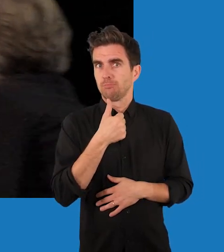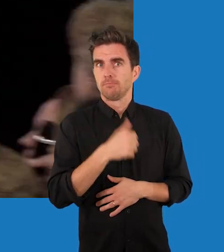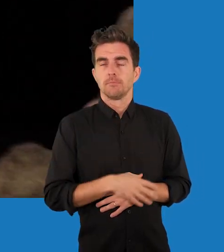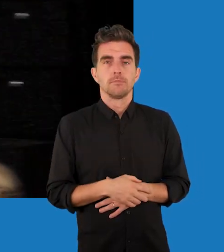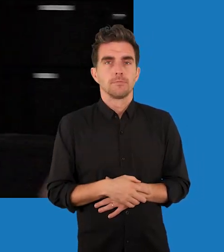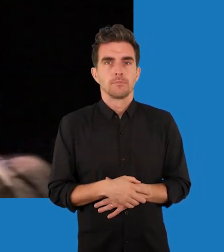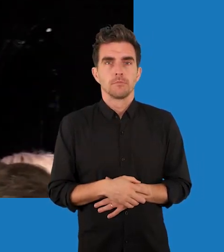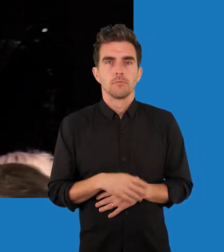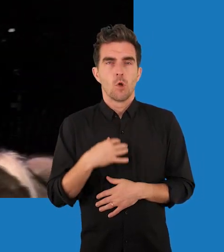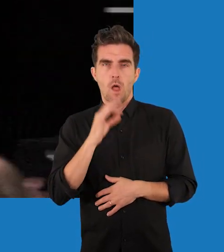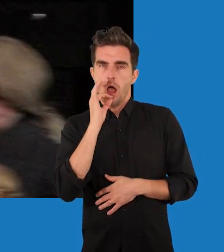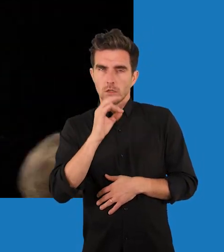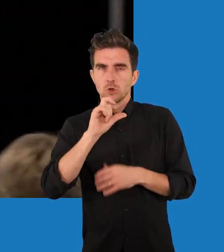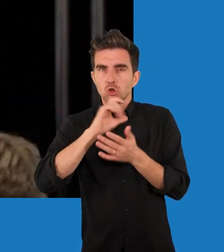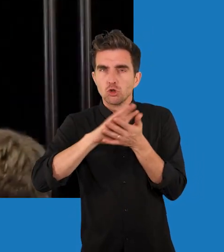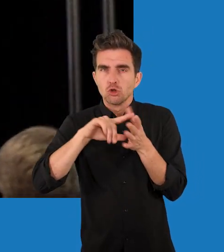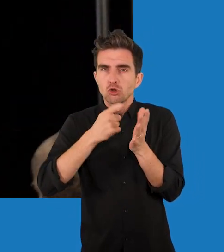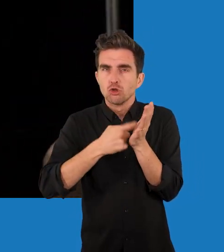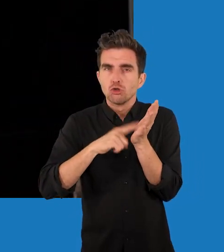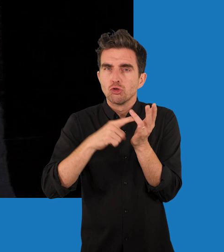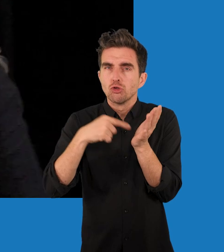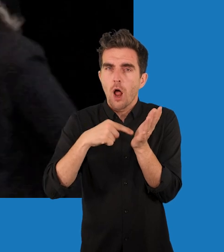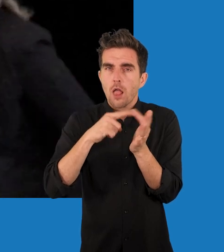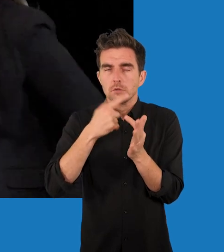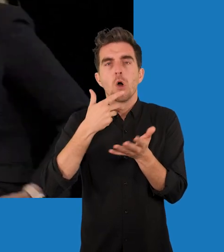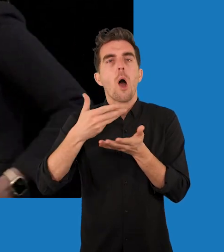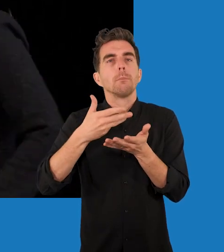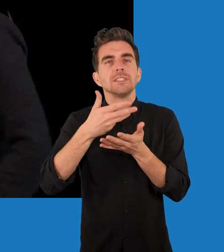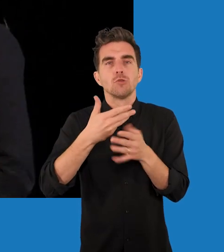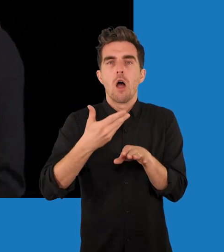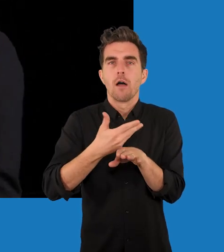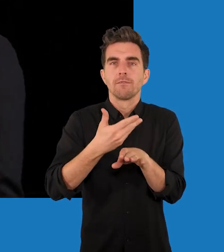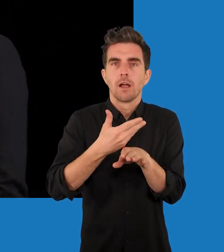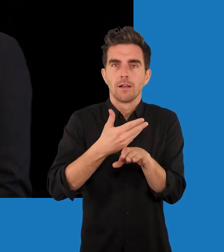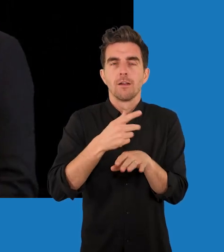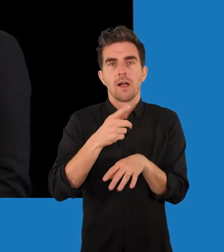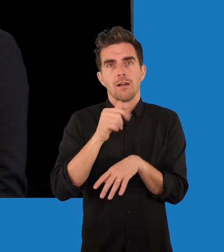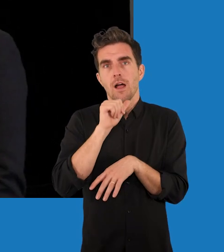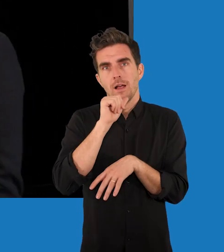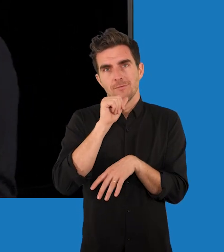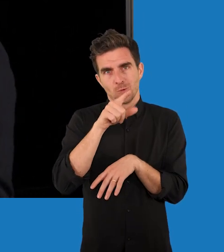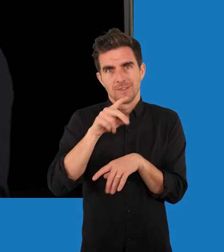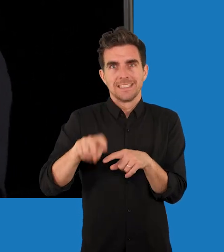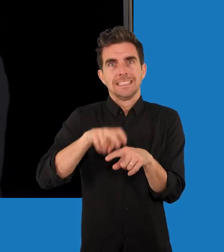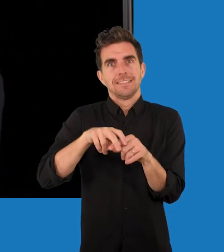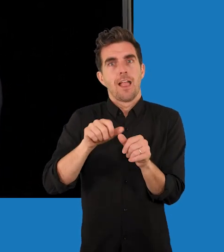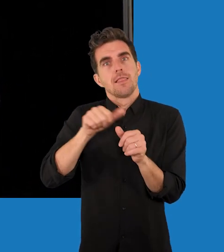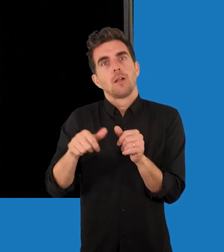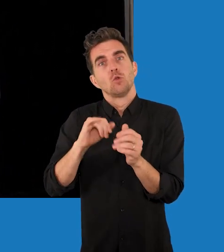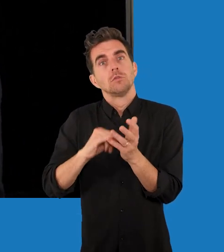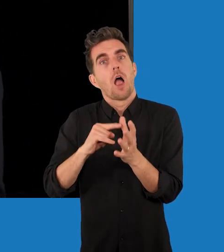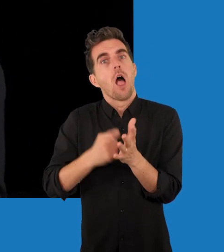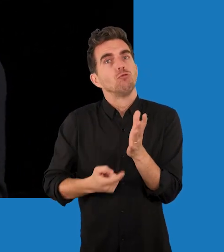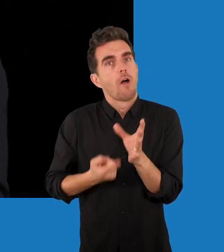Kasim. I'll ask Charlotte, who's our communications director. Yes, because you're very handily sitting next to